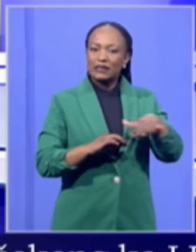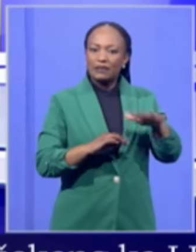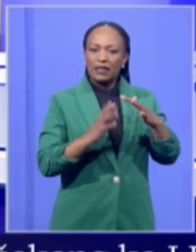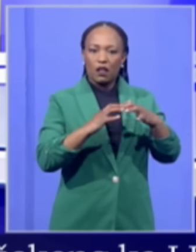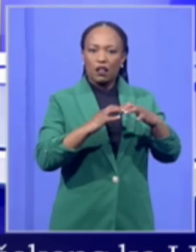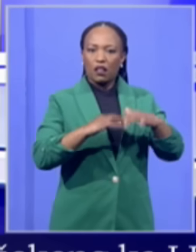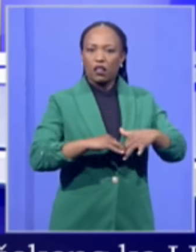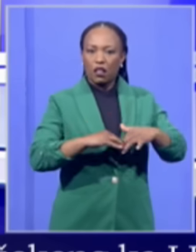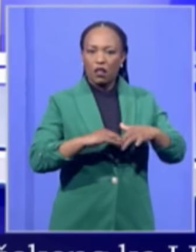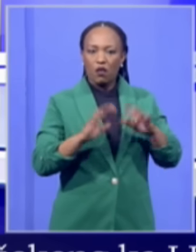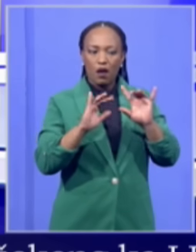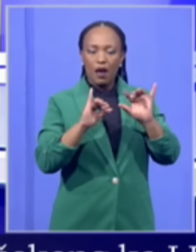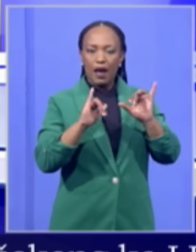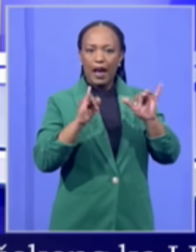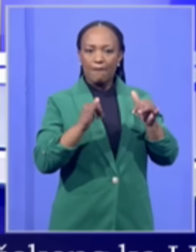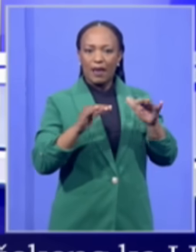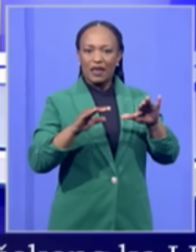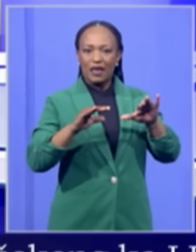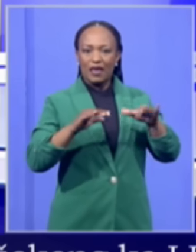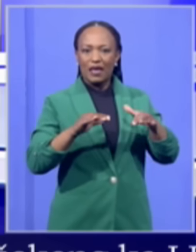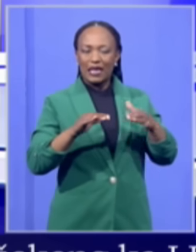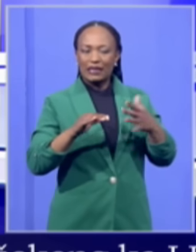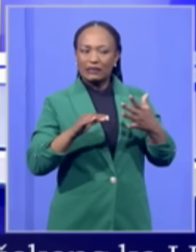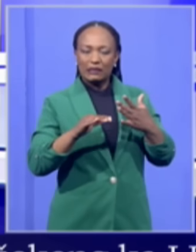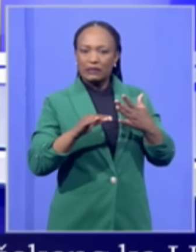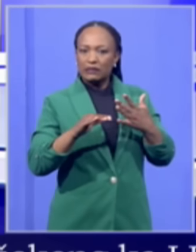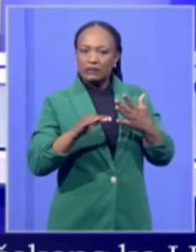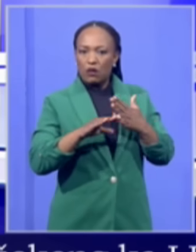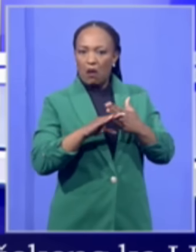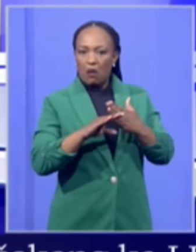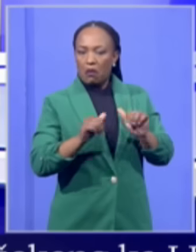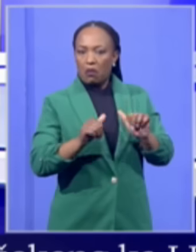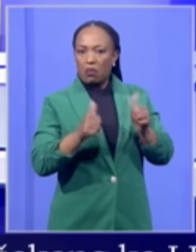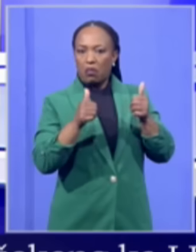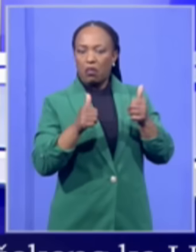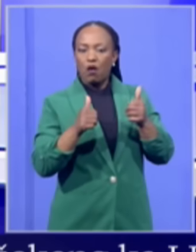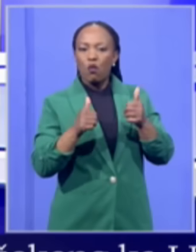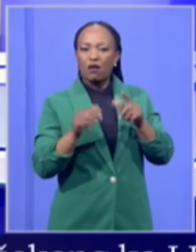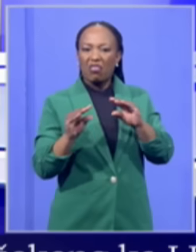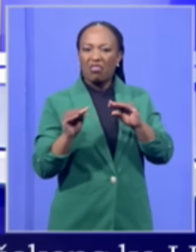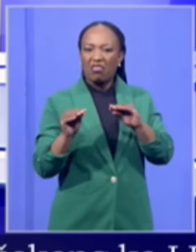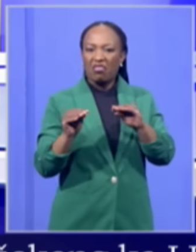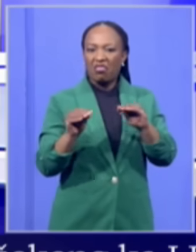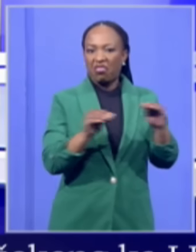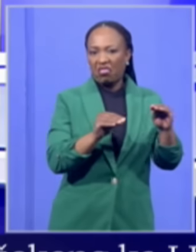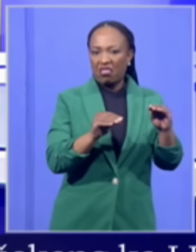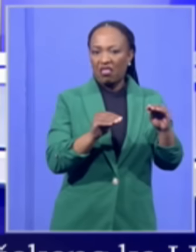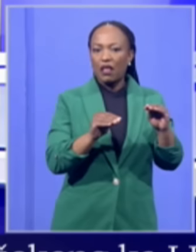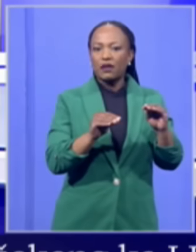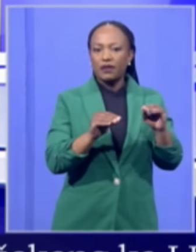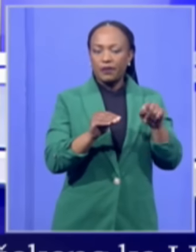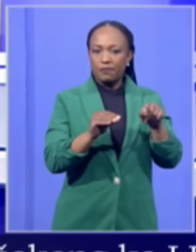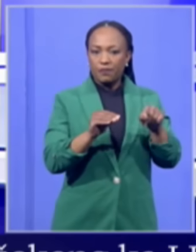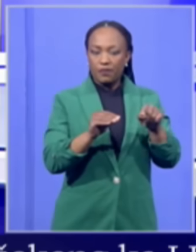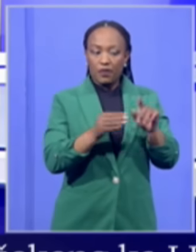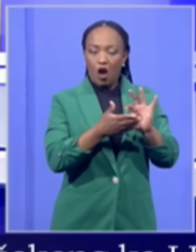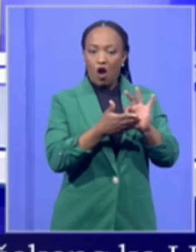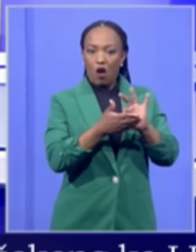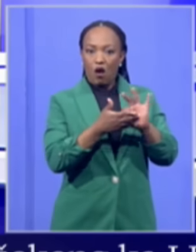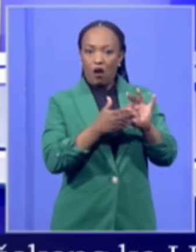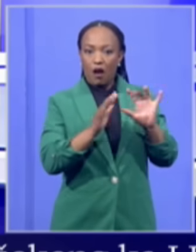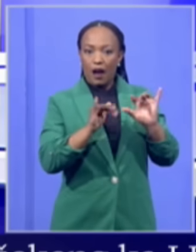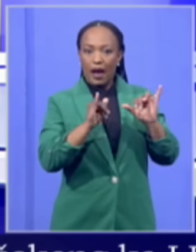kgahlano le khamphani ya dipeeletšo lefelong leo. Kgatelopele e ile ya diegišwa gape ka morago ga gore monkontraka yo a